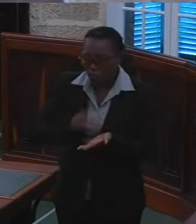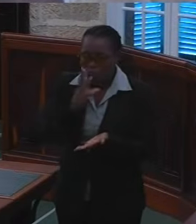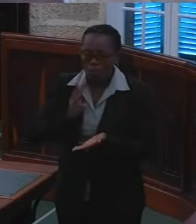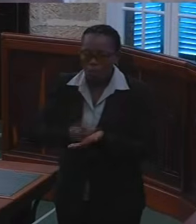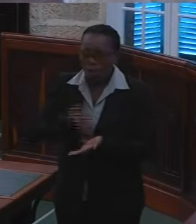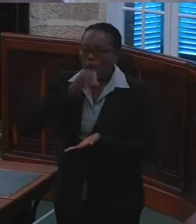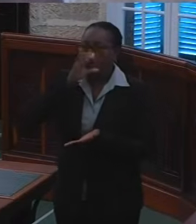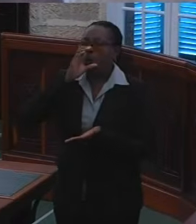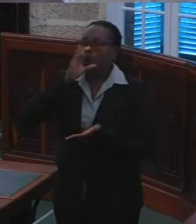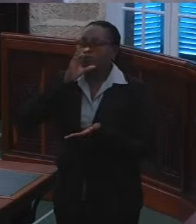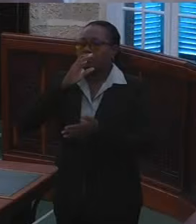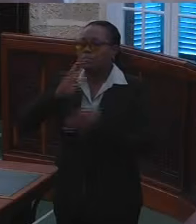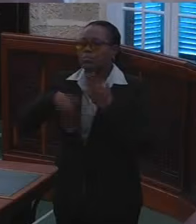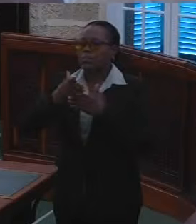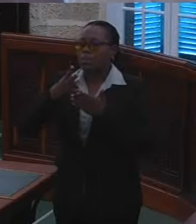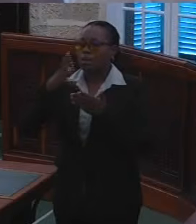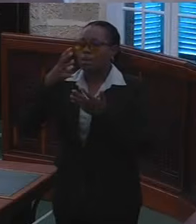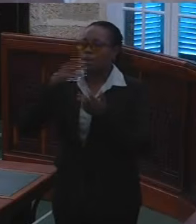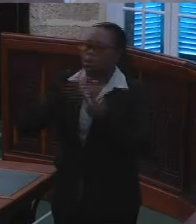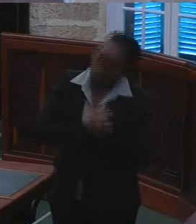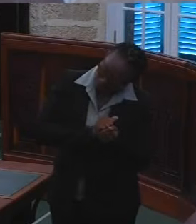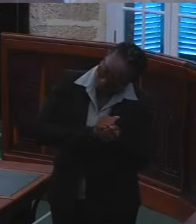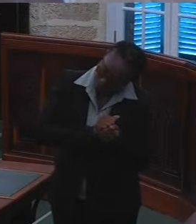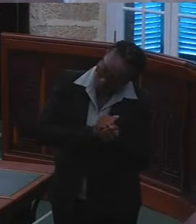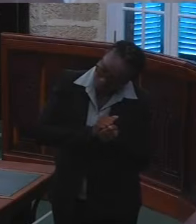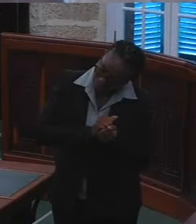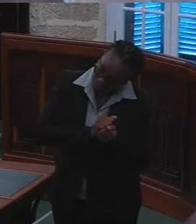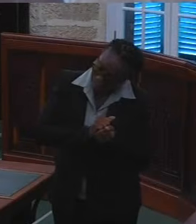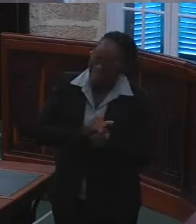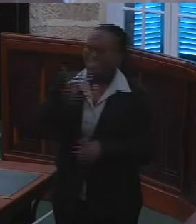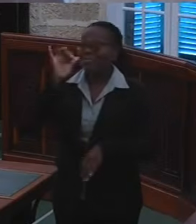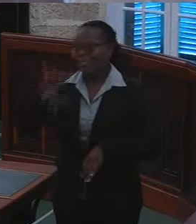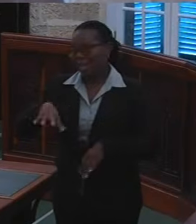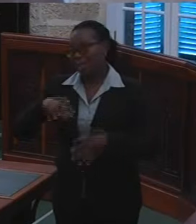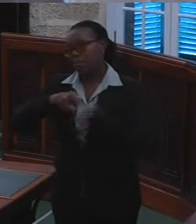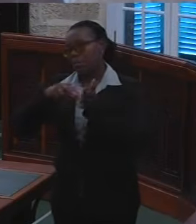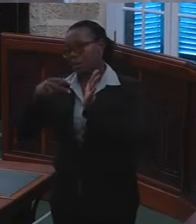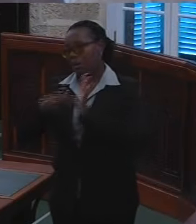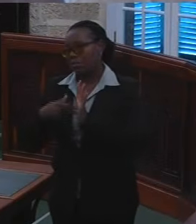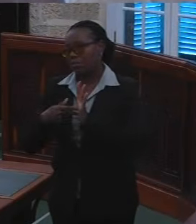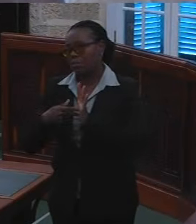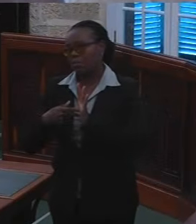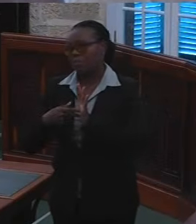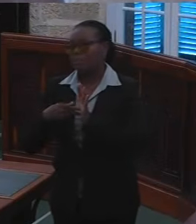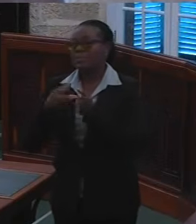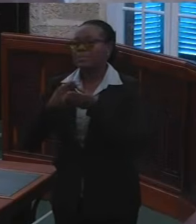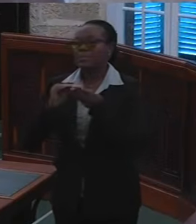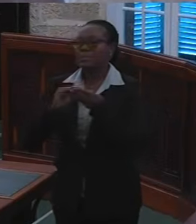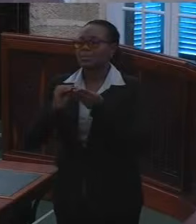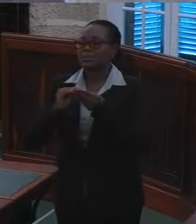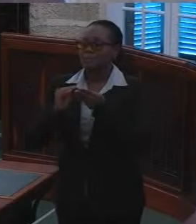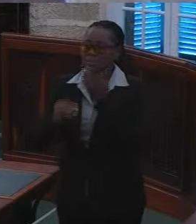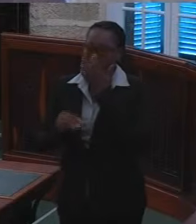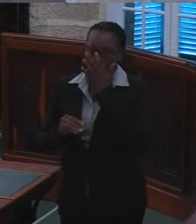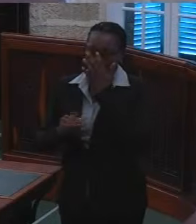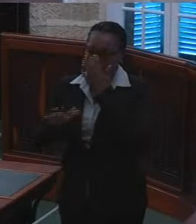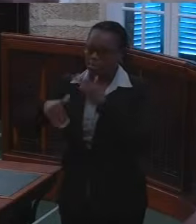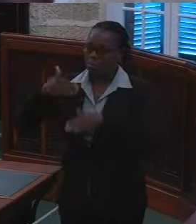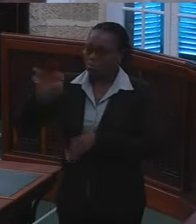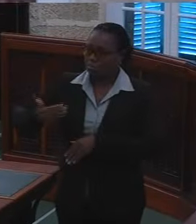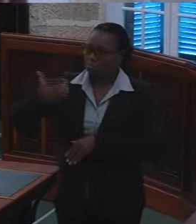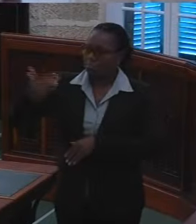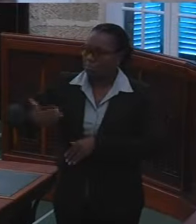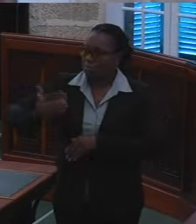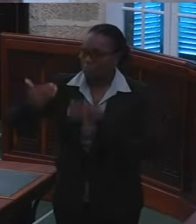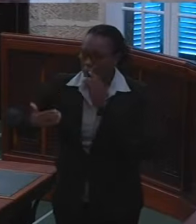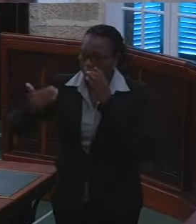the rest is history. That is the type of abuse I'm talking about when I speak of pharmacological abuse of our elderly. And